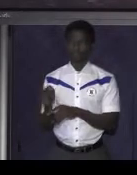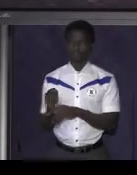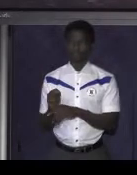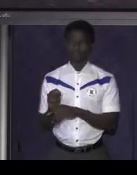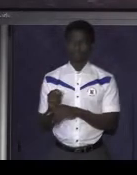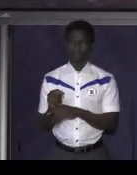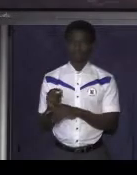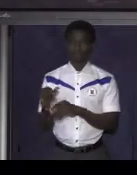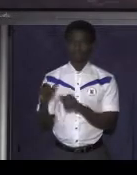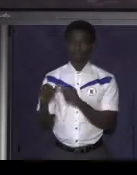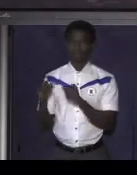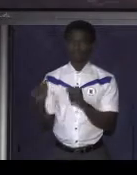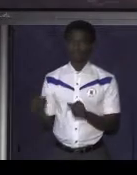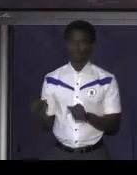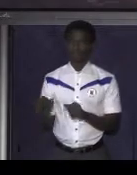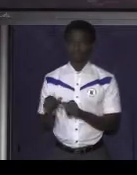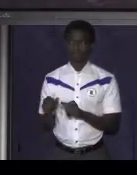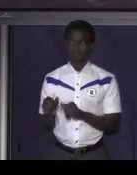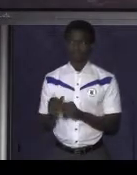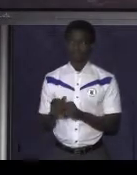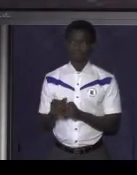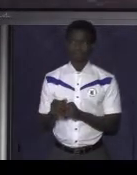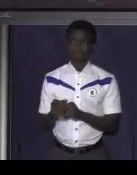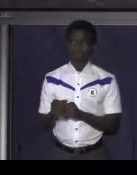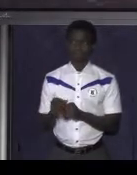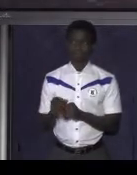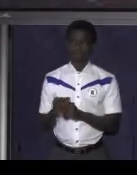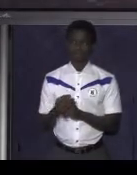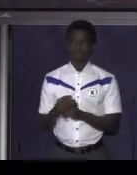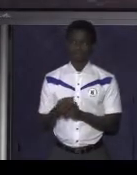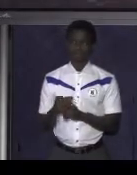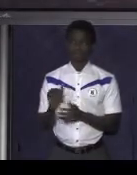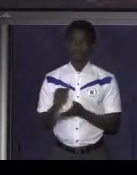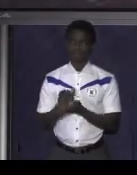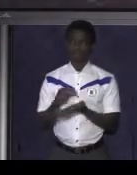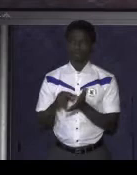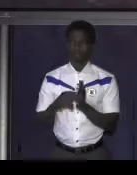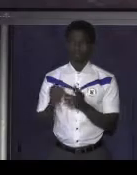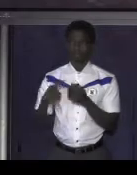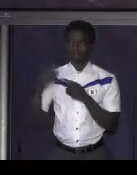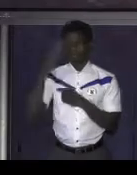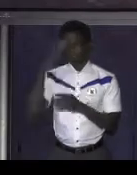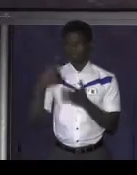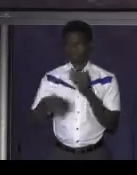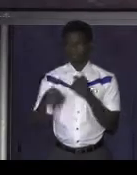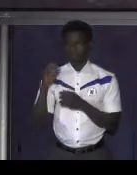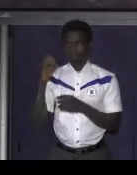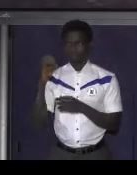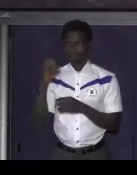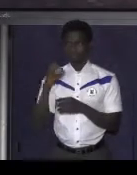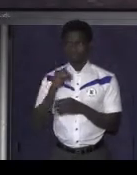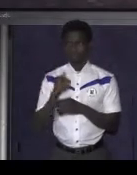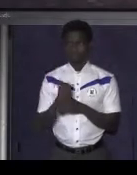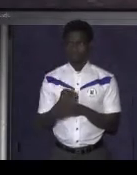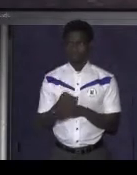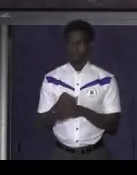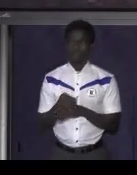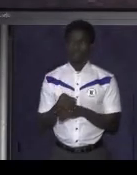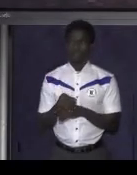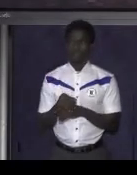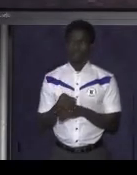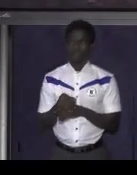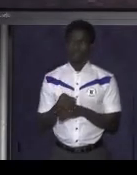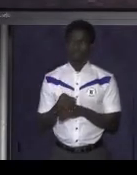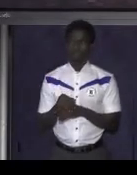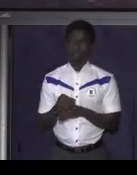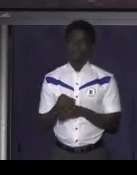square C squared is 100, and that means that to know what C is, C multiplied by itself is 100.